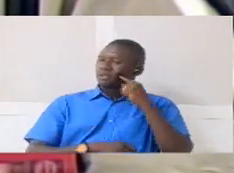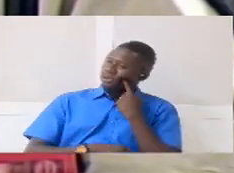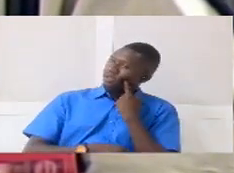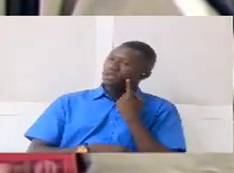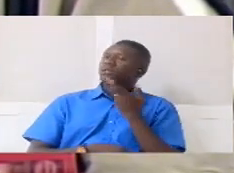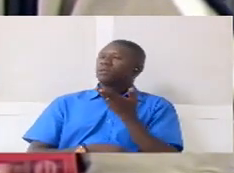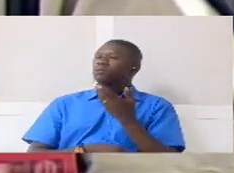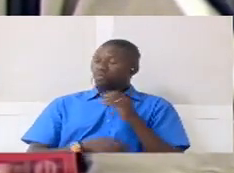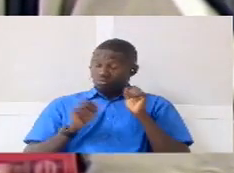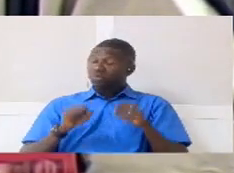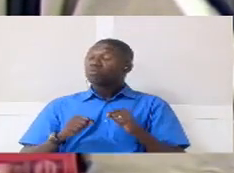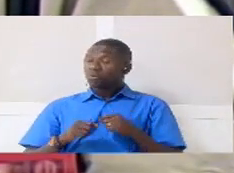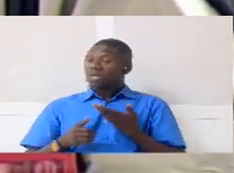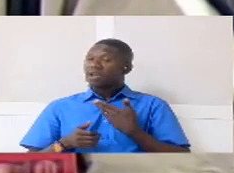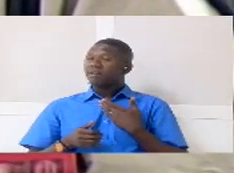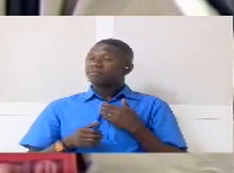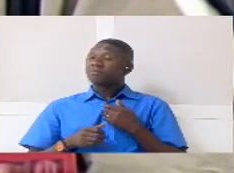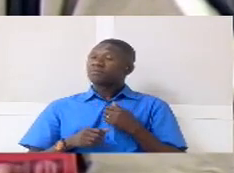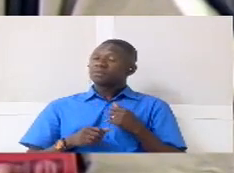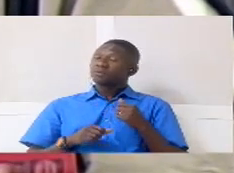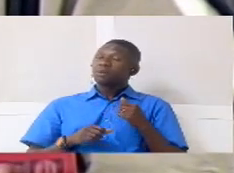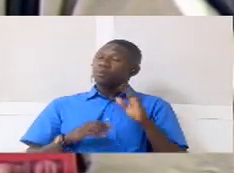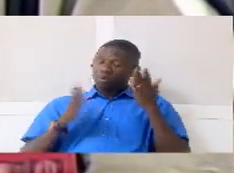it could be that they also had their troubles with him.